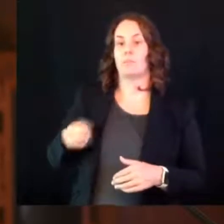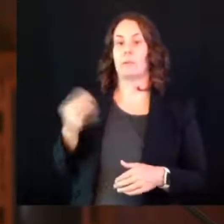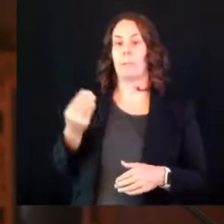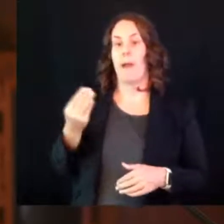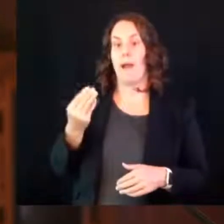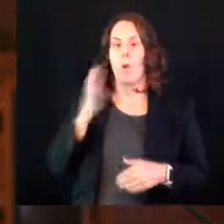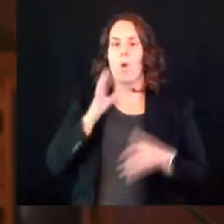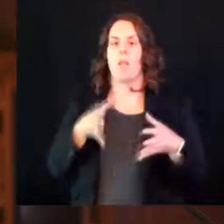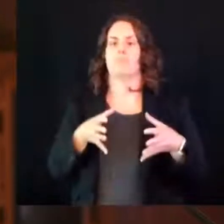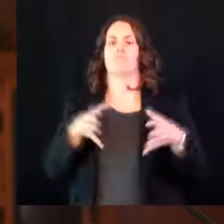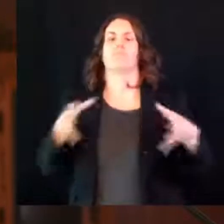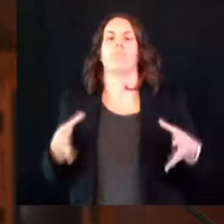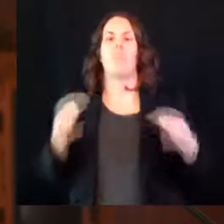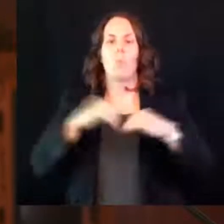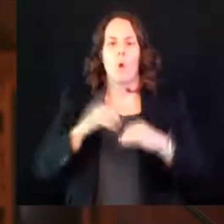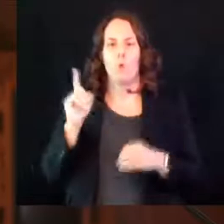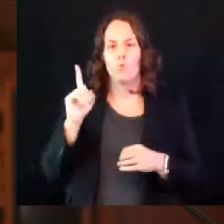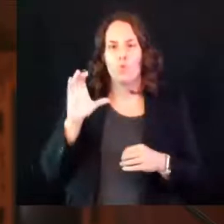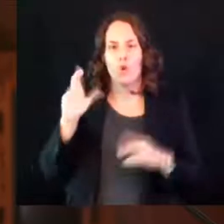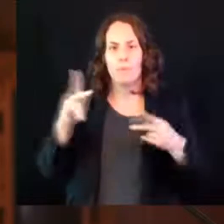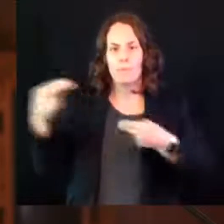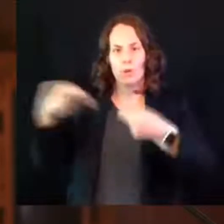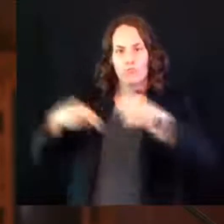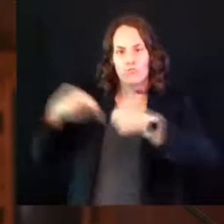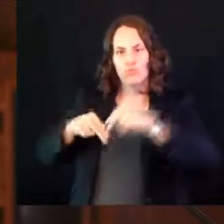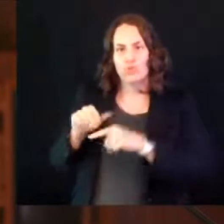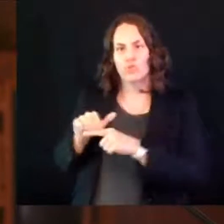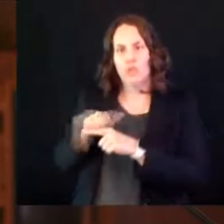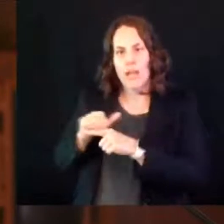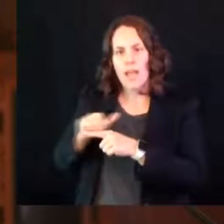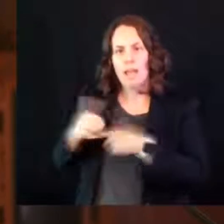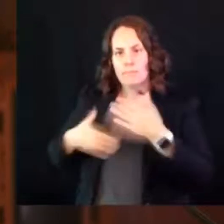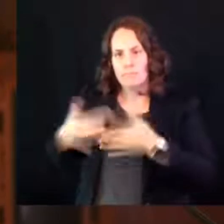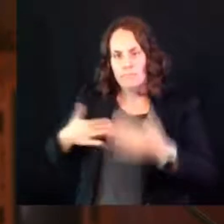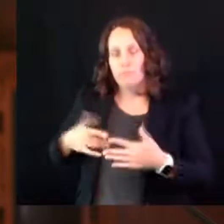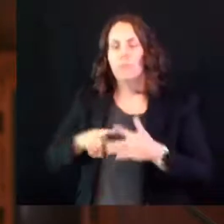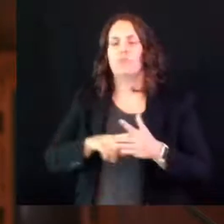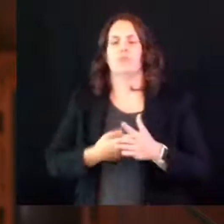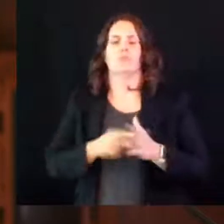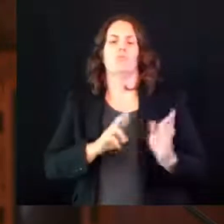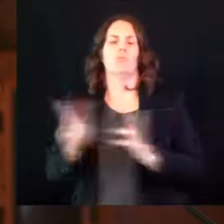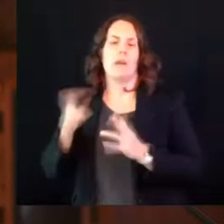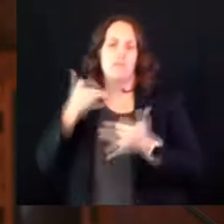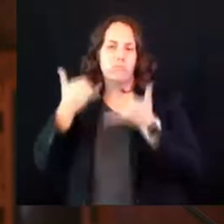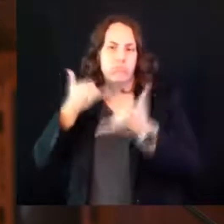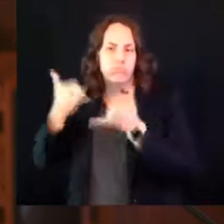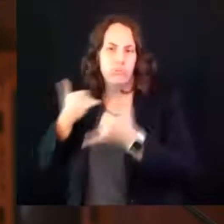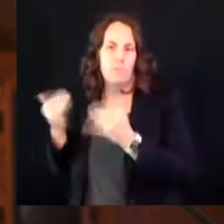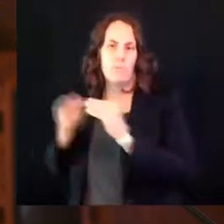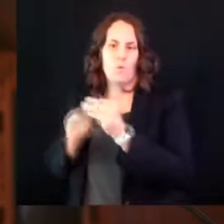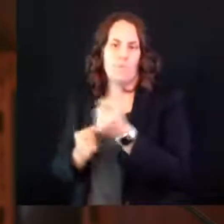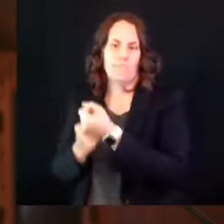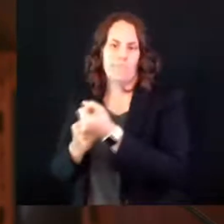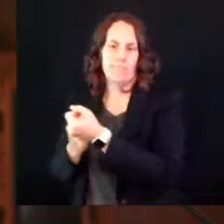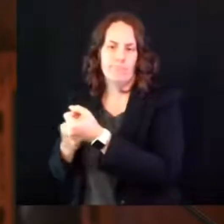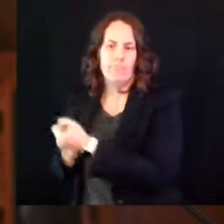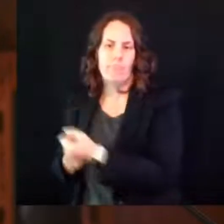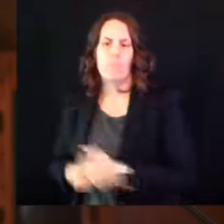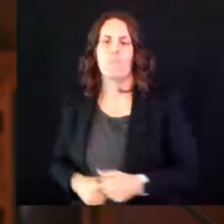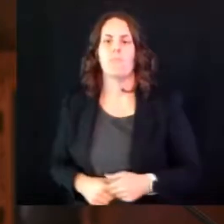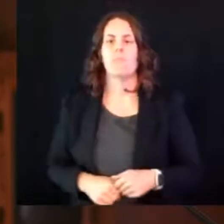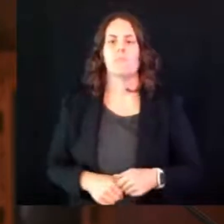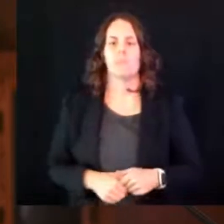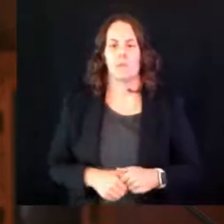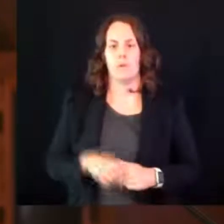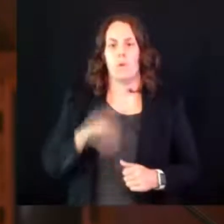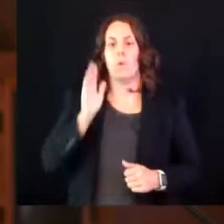400, which is double where we had been in recent months at the state, so that we can continue to try to